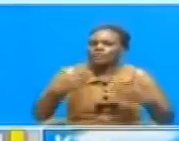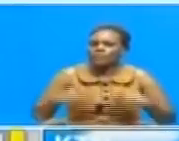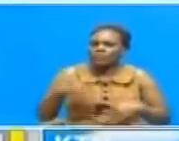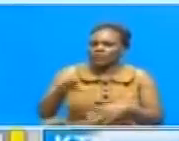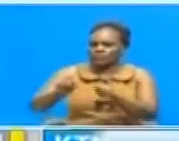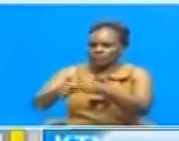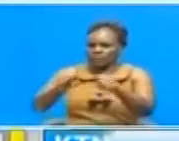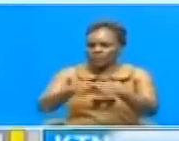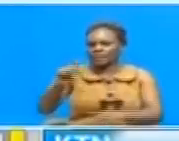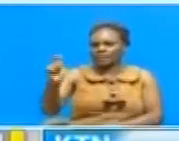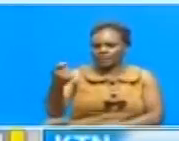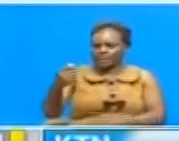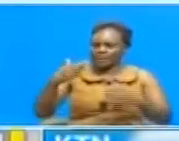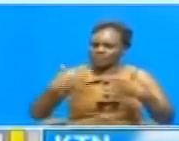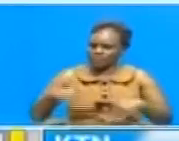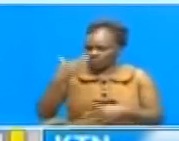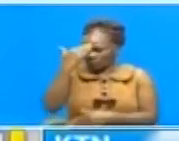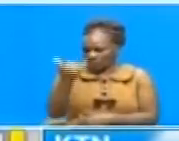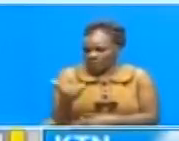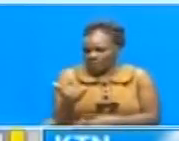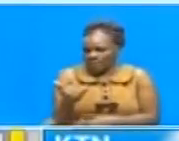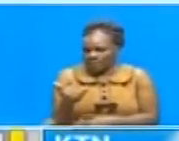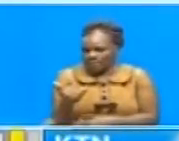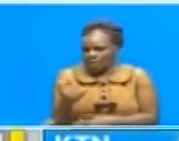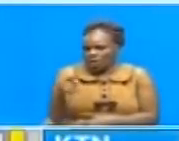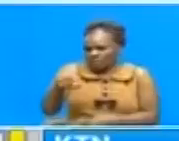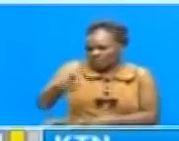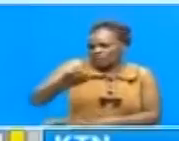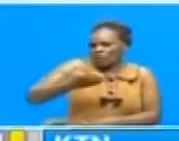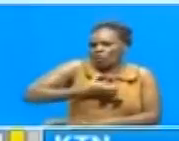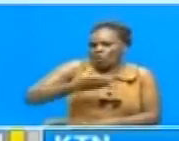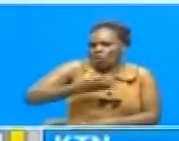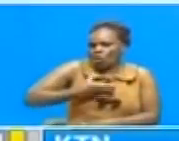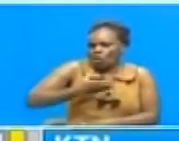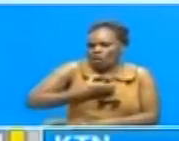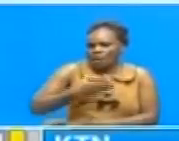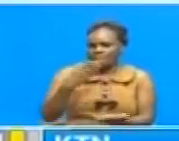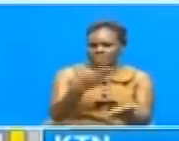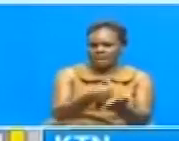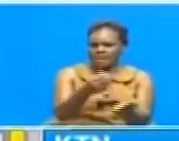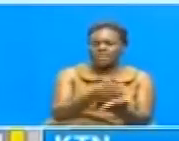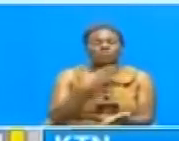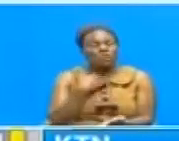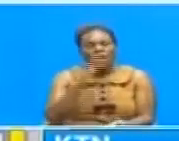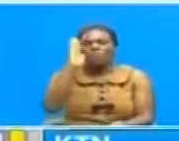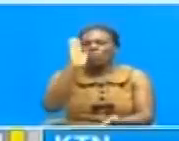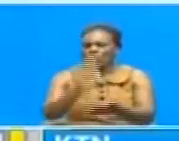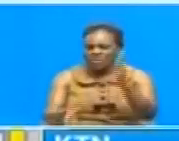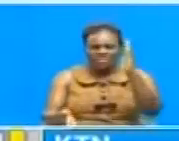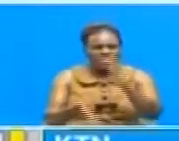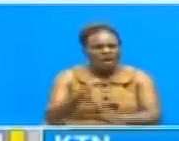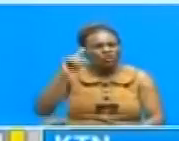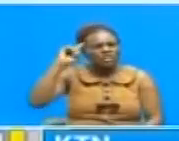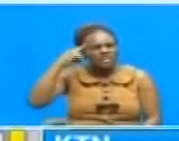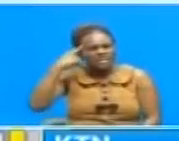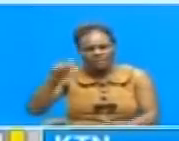been destroying Kenyans because of their own pursuit of money without any care of